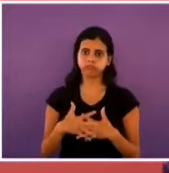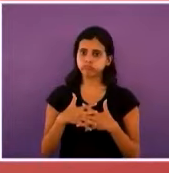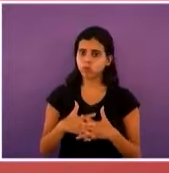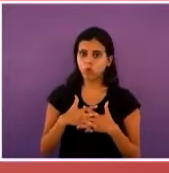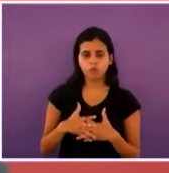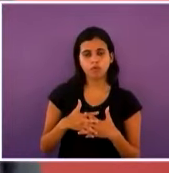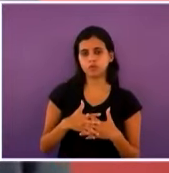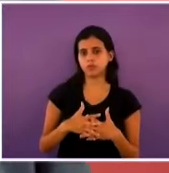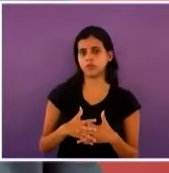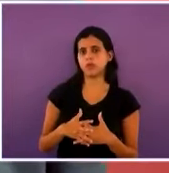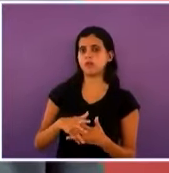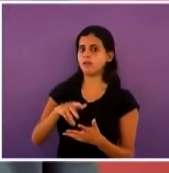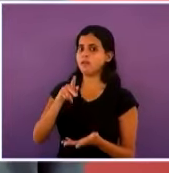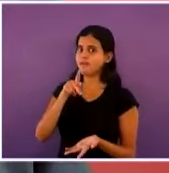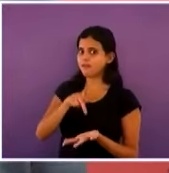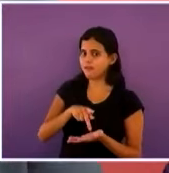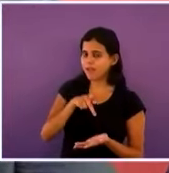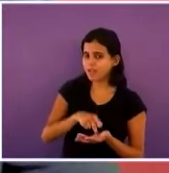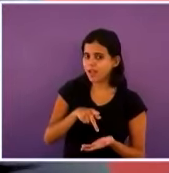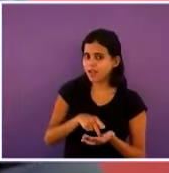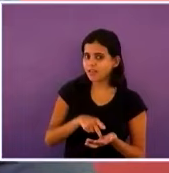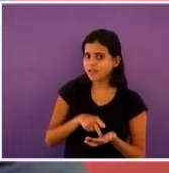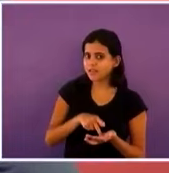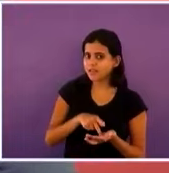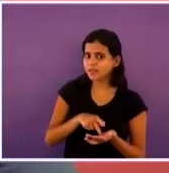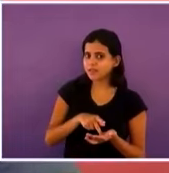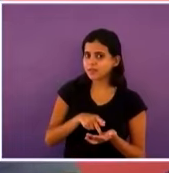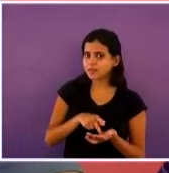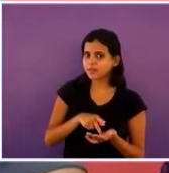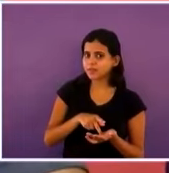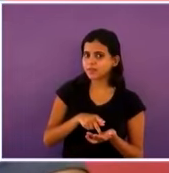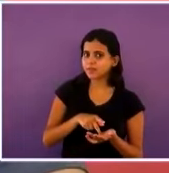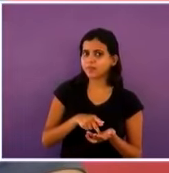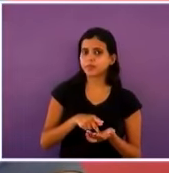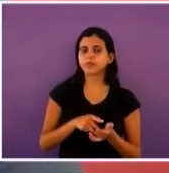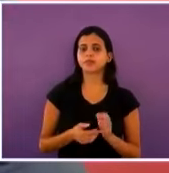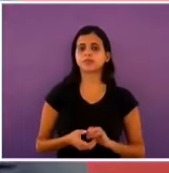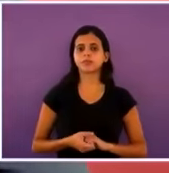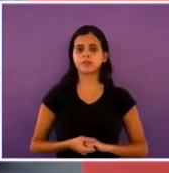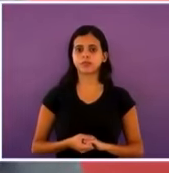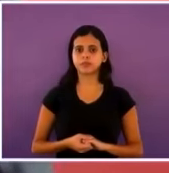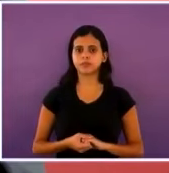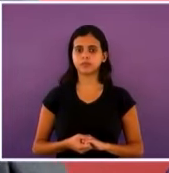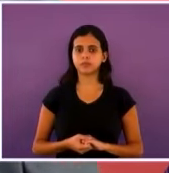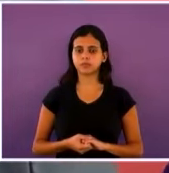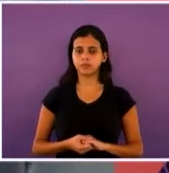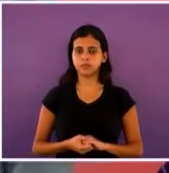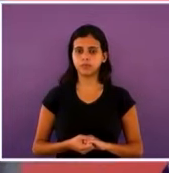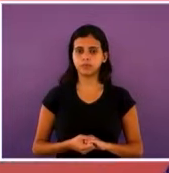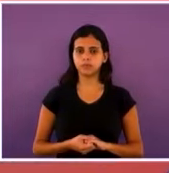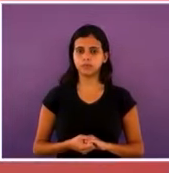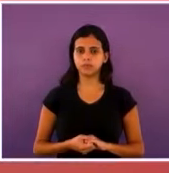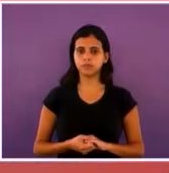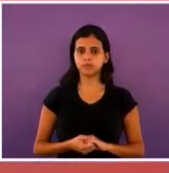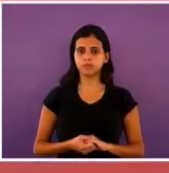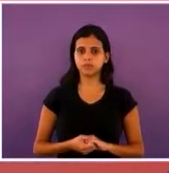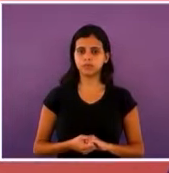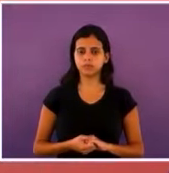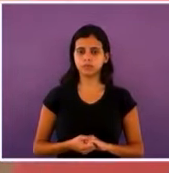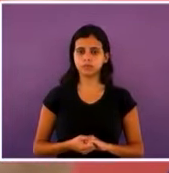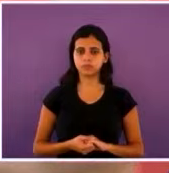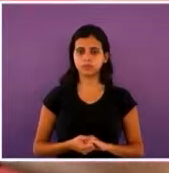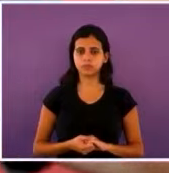ele realmente está dizendo com aquilo que nós queiramos que ele diga. Thirdly, he knows and